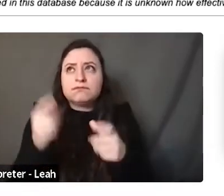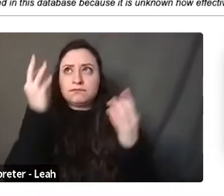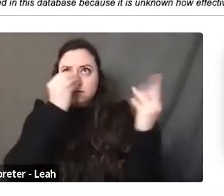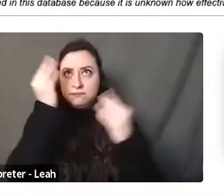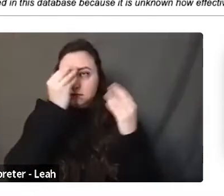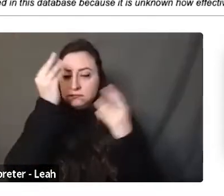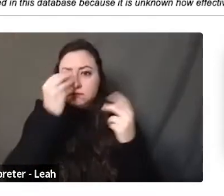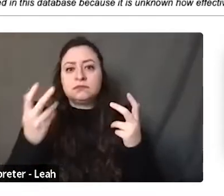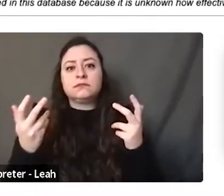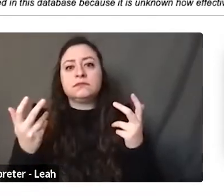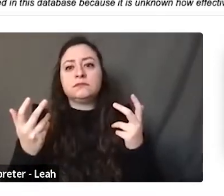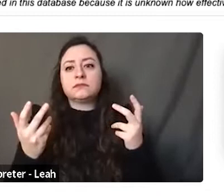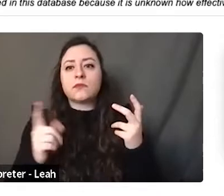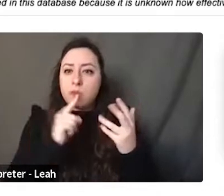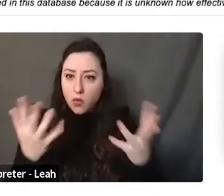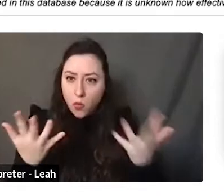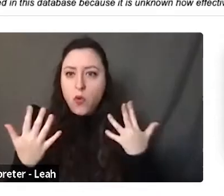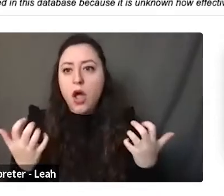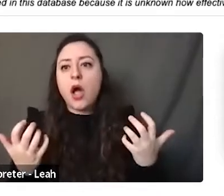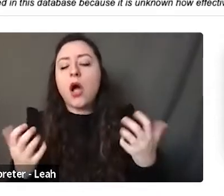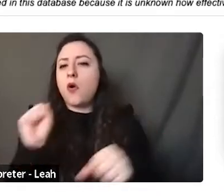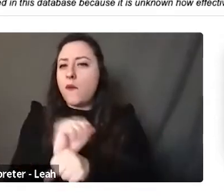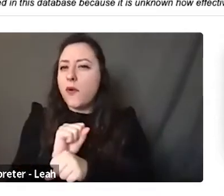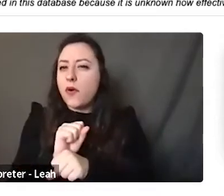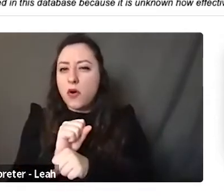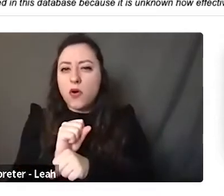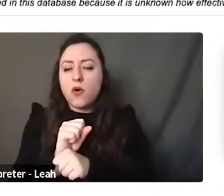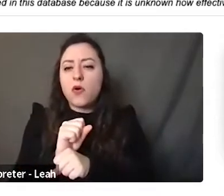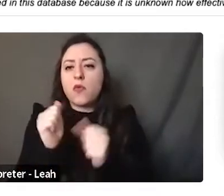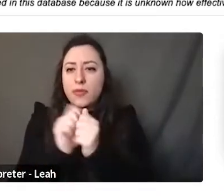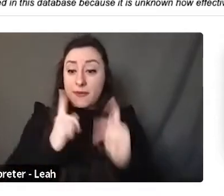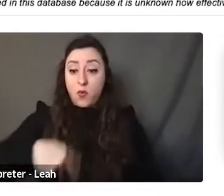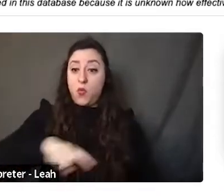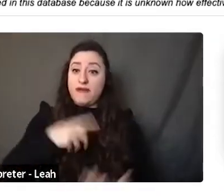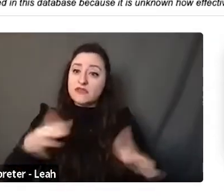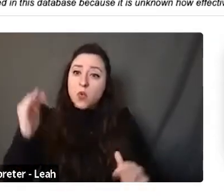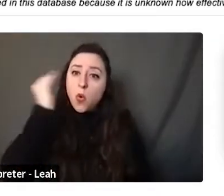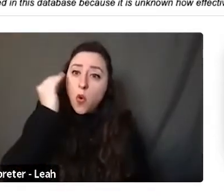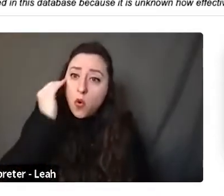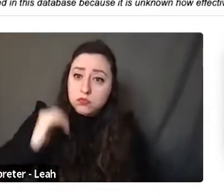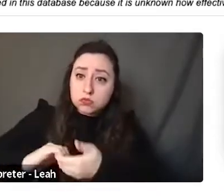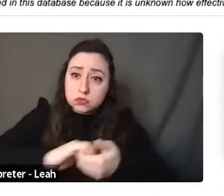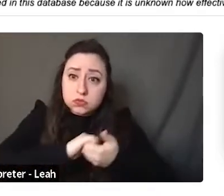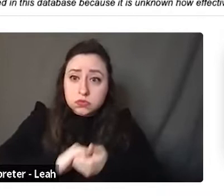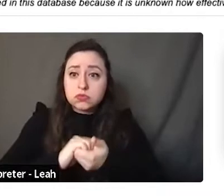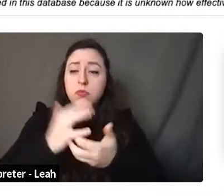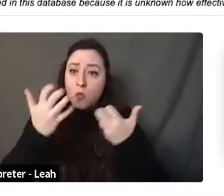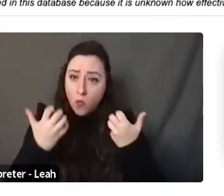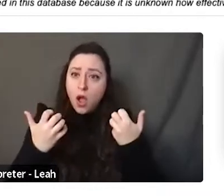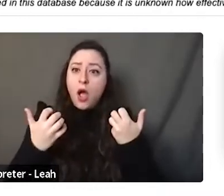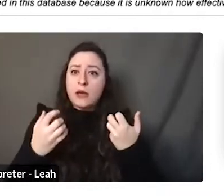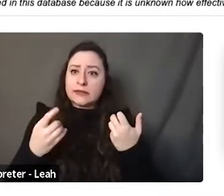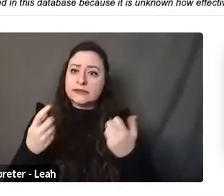about really wanting to work with people that we know and be in complex long-term